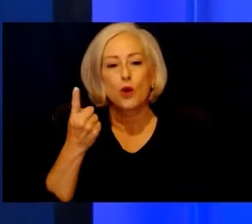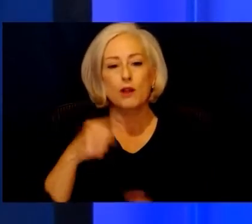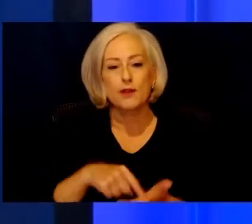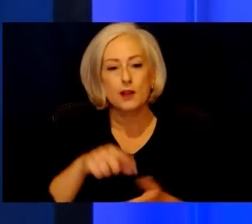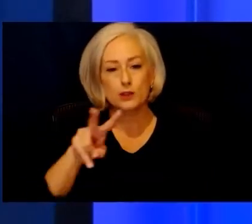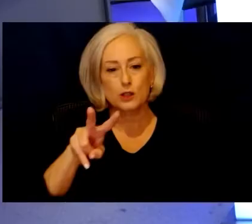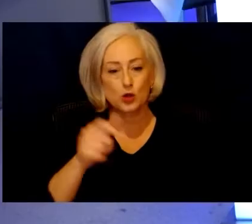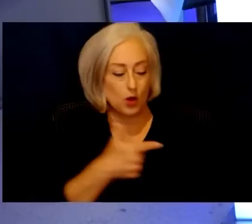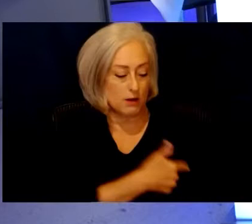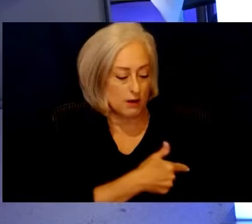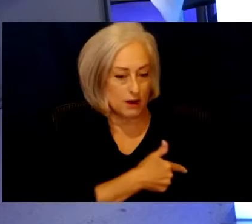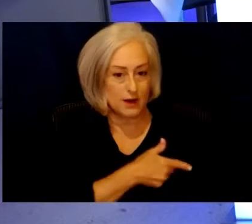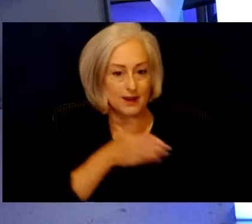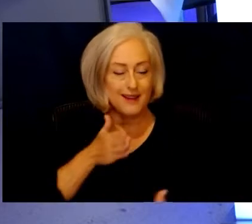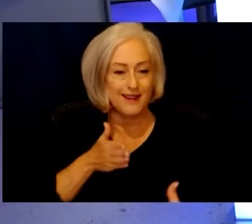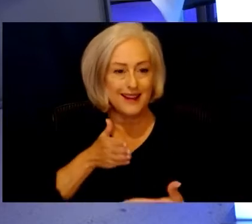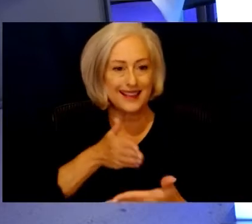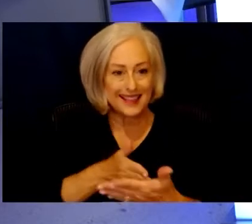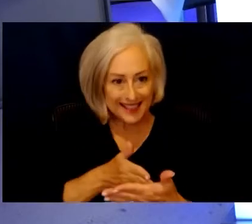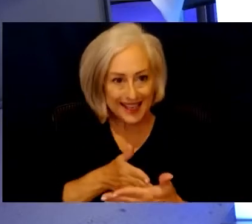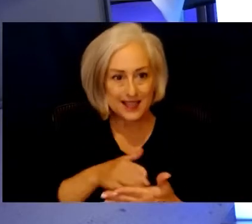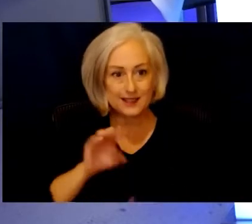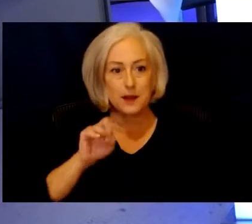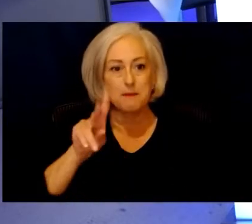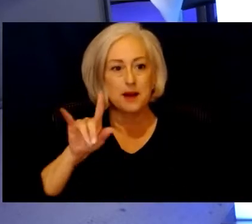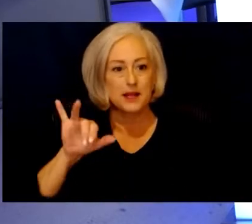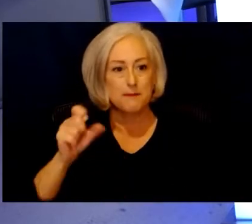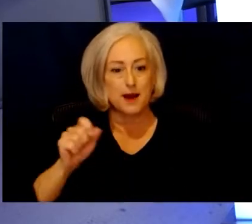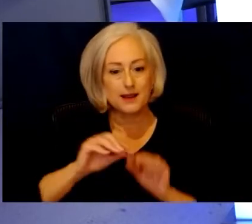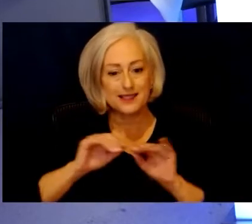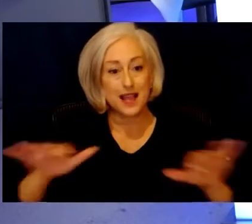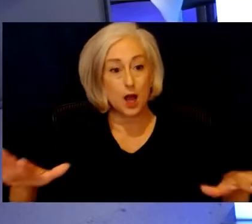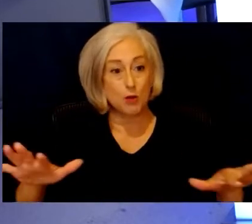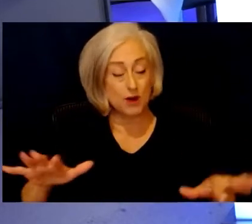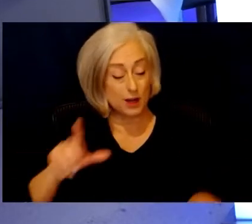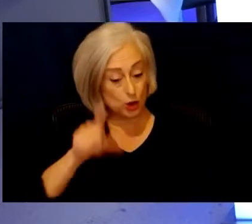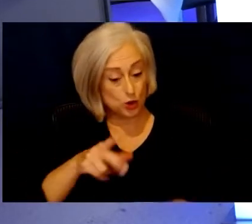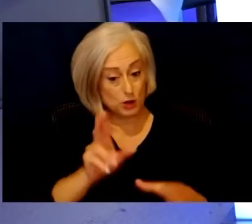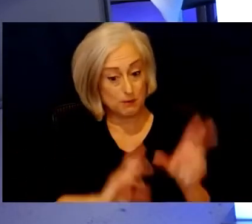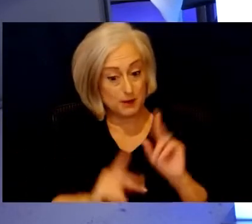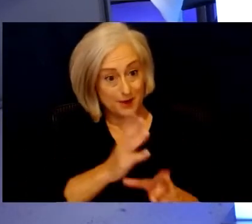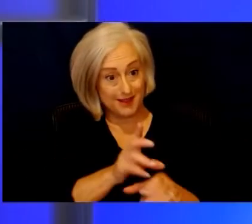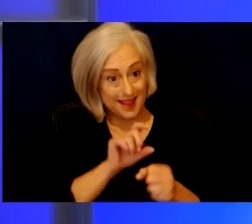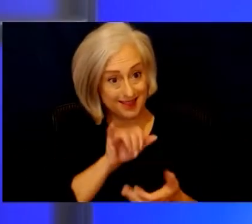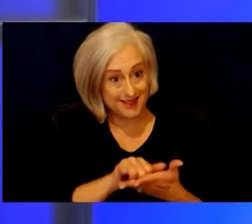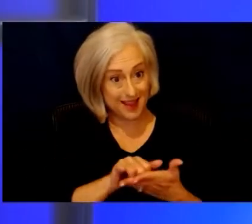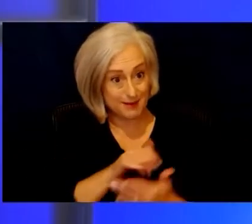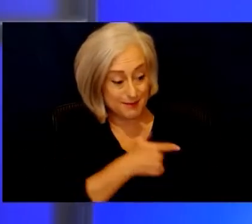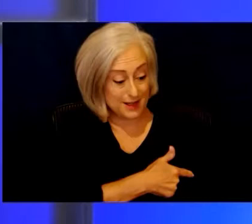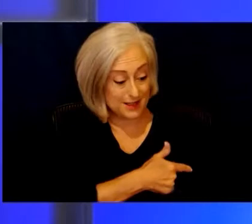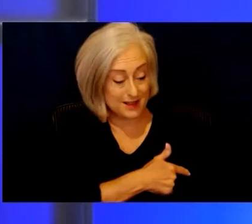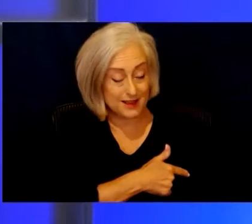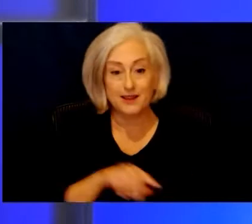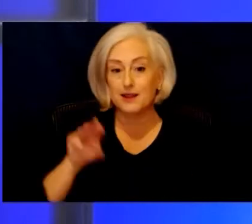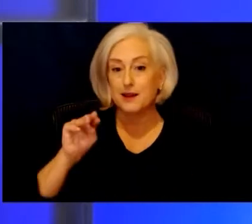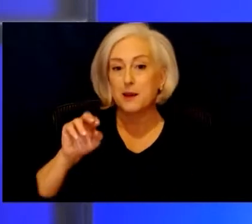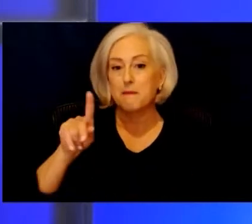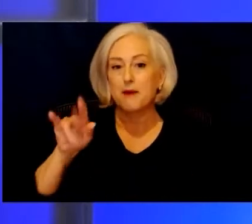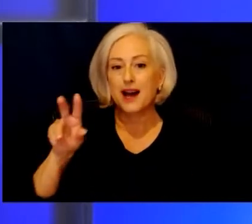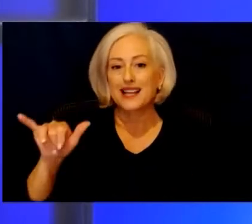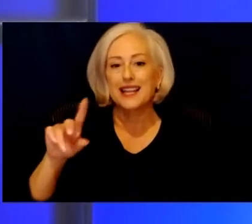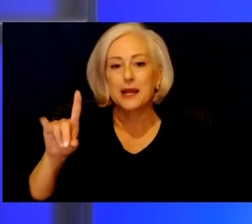as a precaution? Yeah, so definitely the monkeypox, although it might sound novel and interesting and